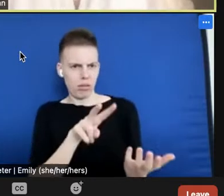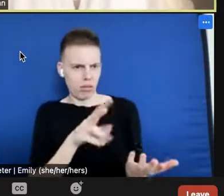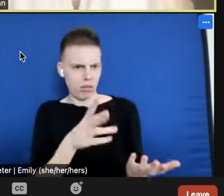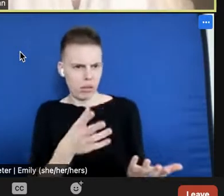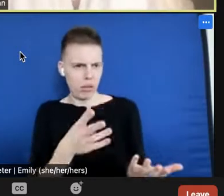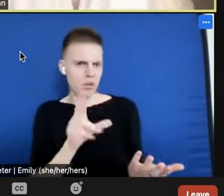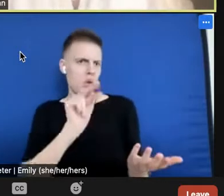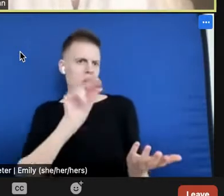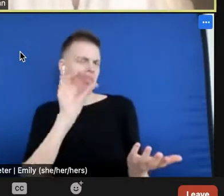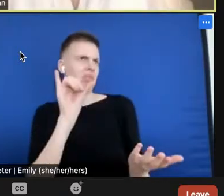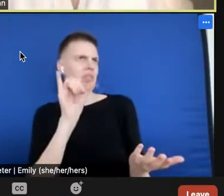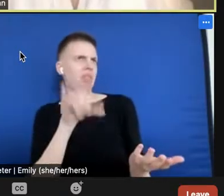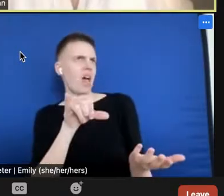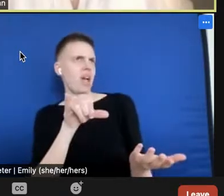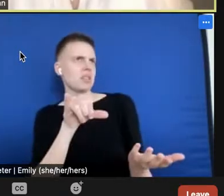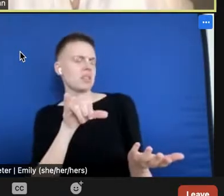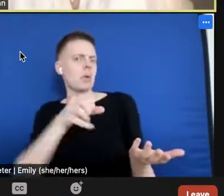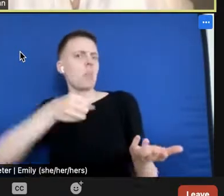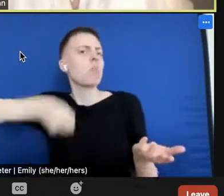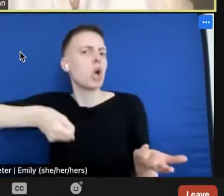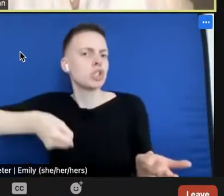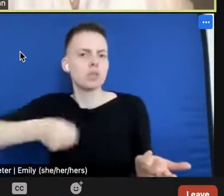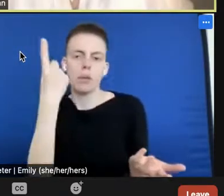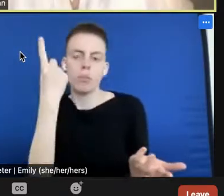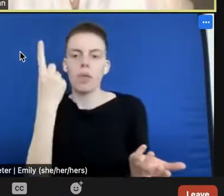a, I don't know, that's a purse.